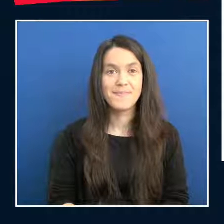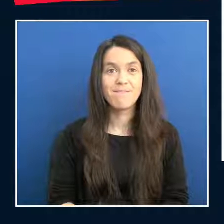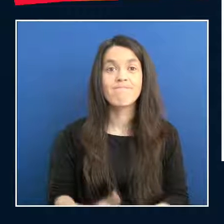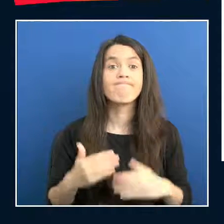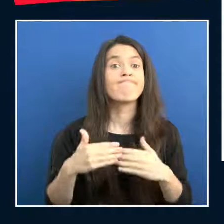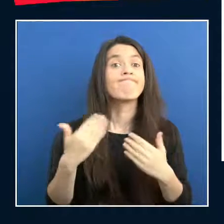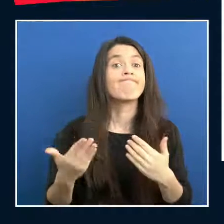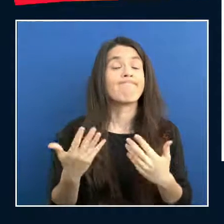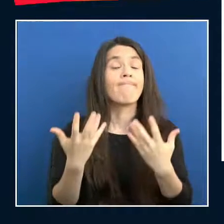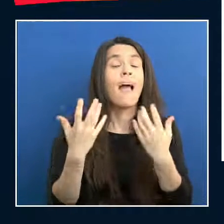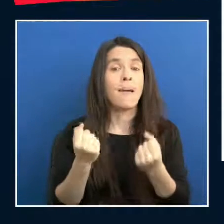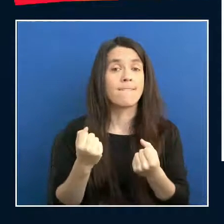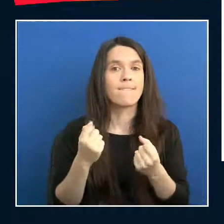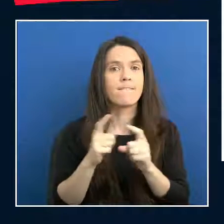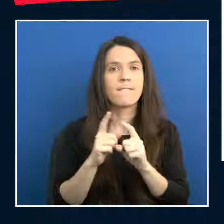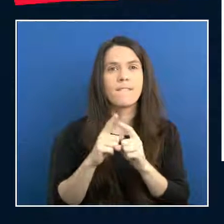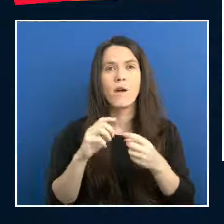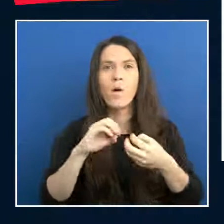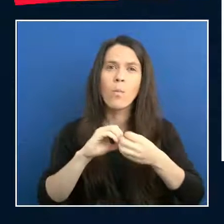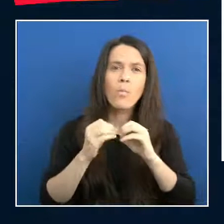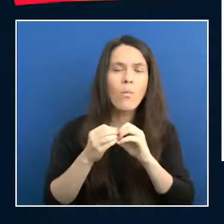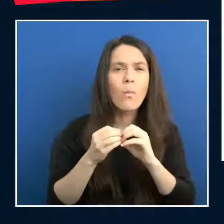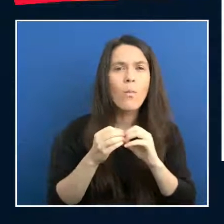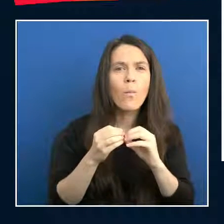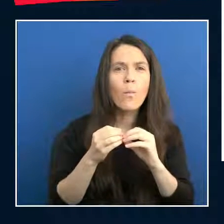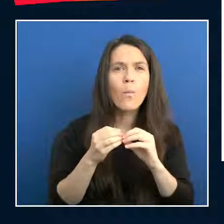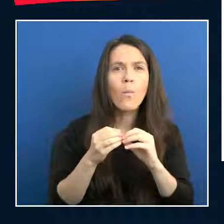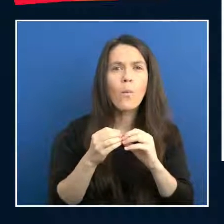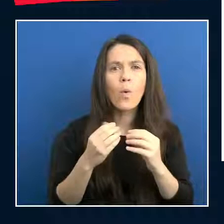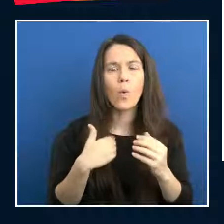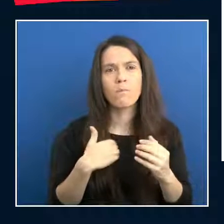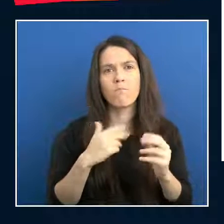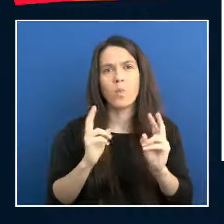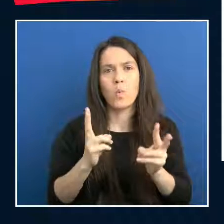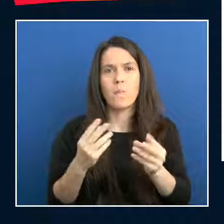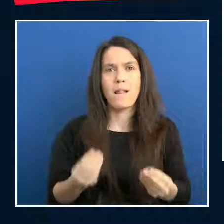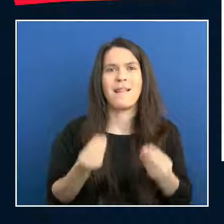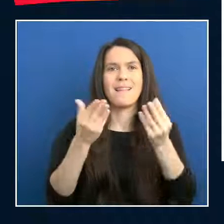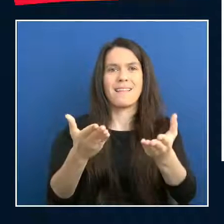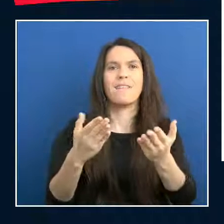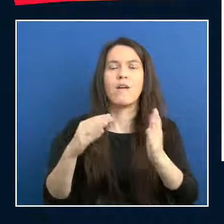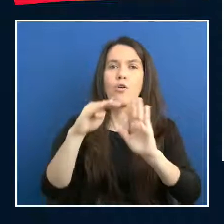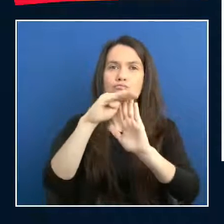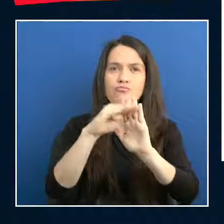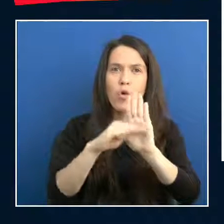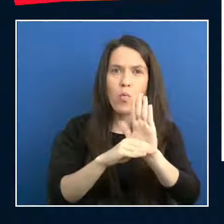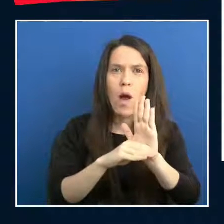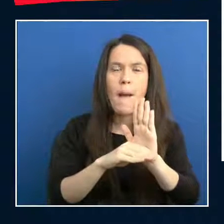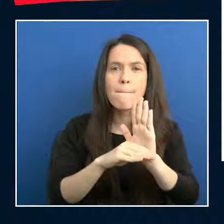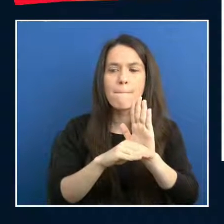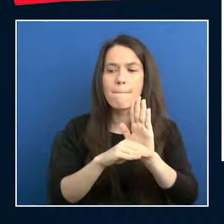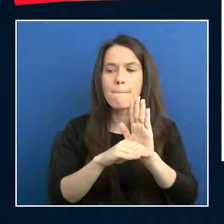developer, usually we gave our program to be deployed on production towards the